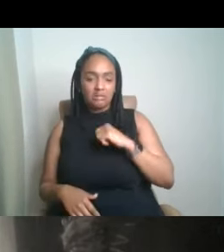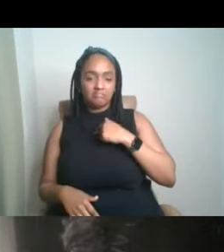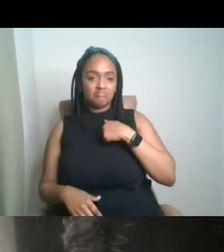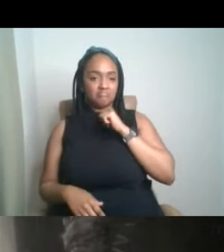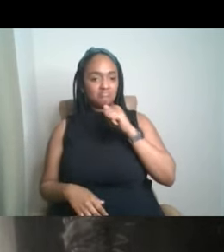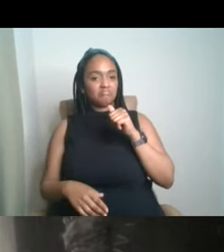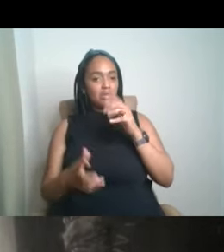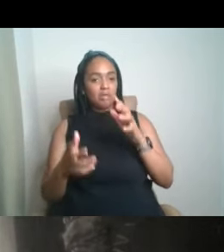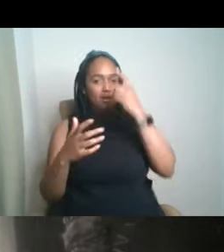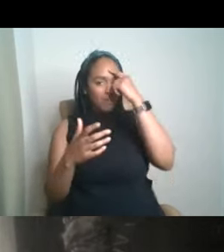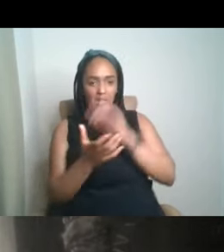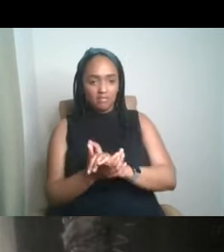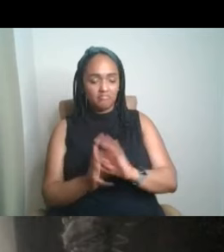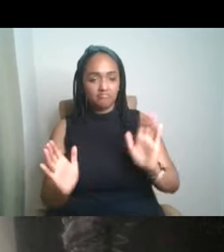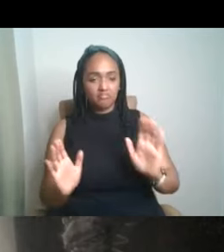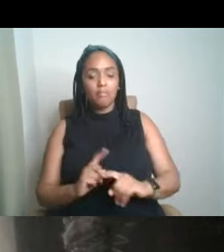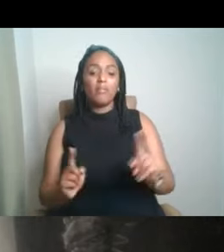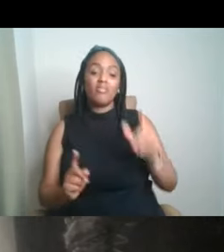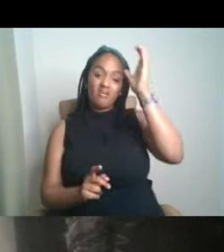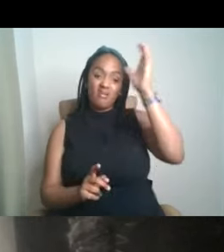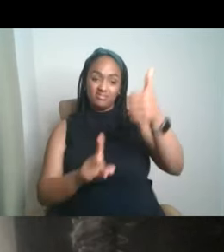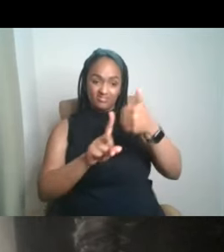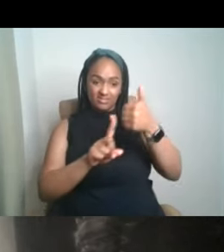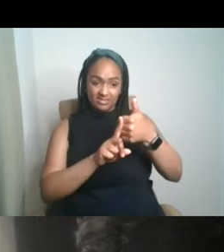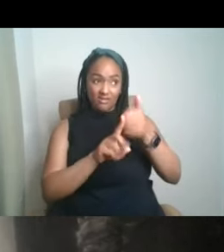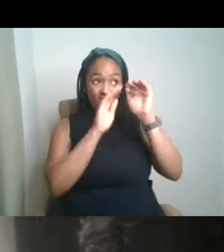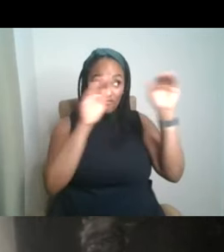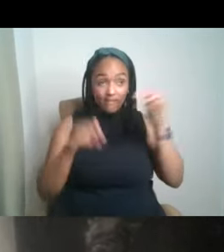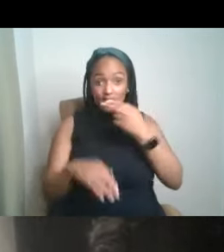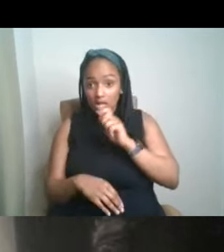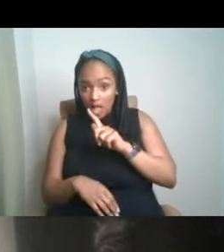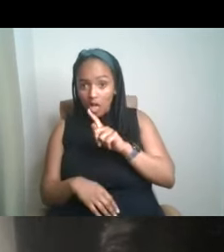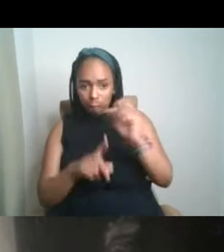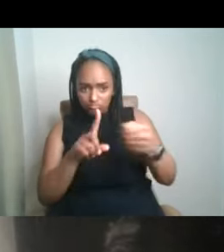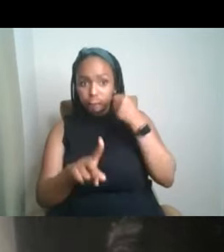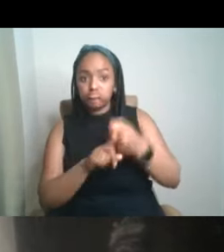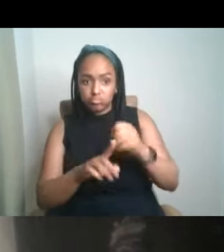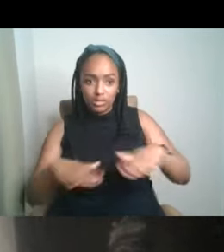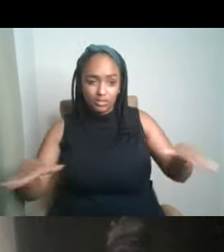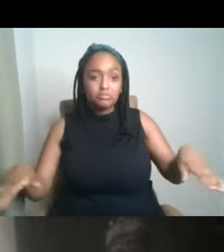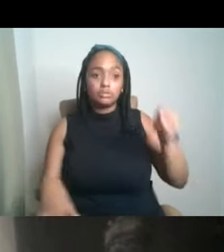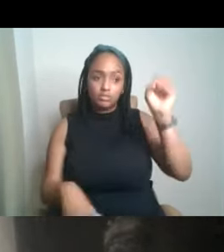will definitely affect how a child will grow up, if that makes sense.